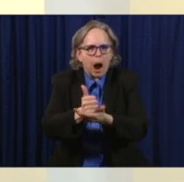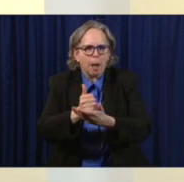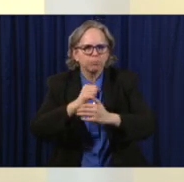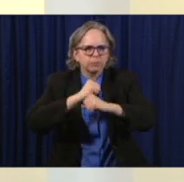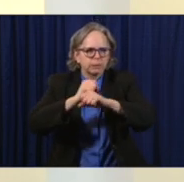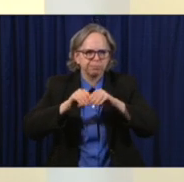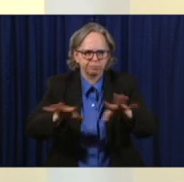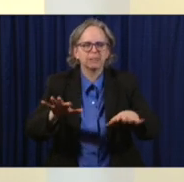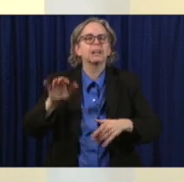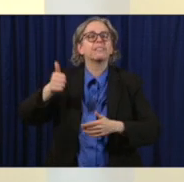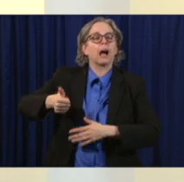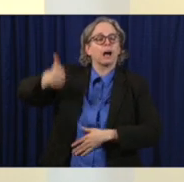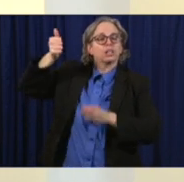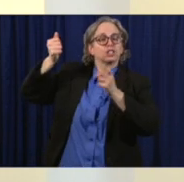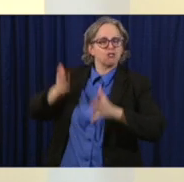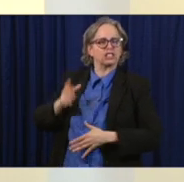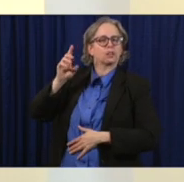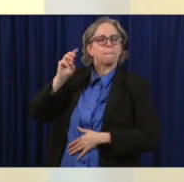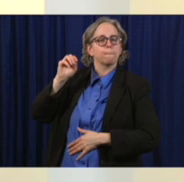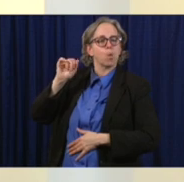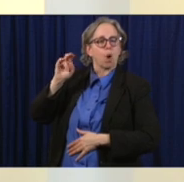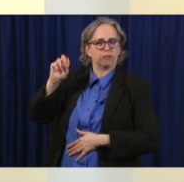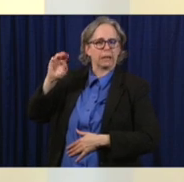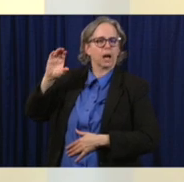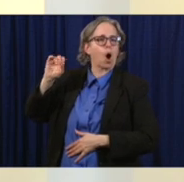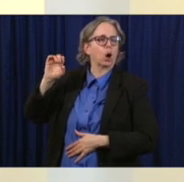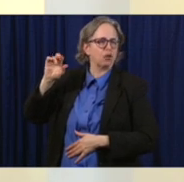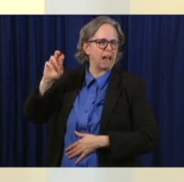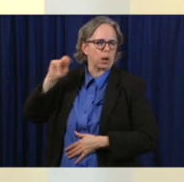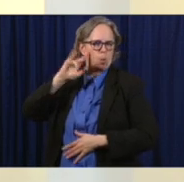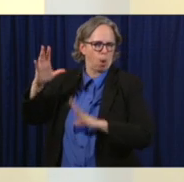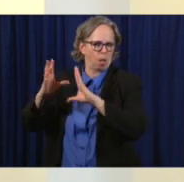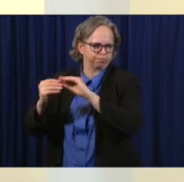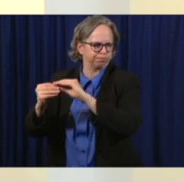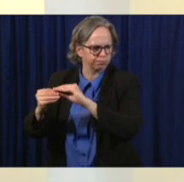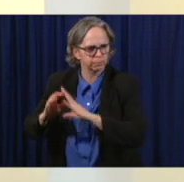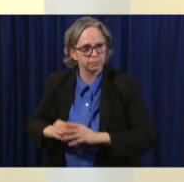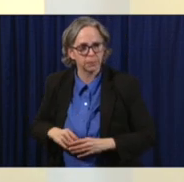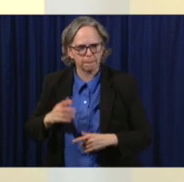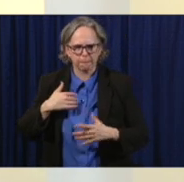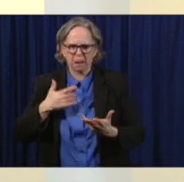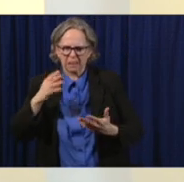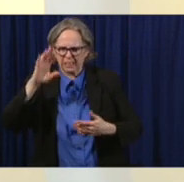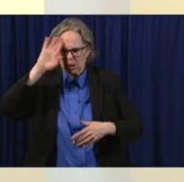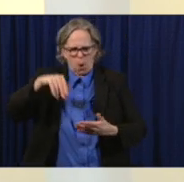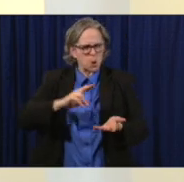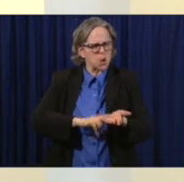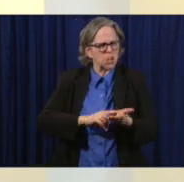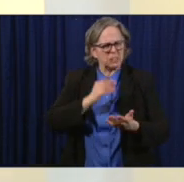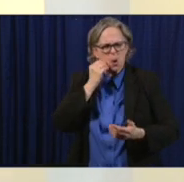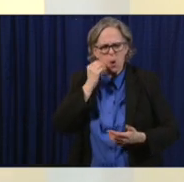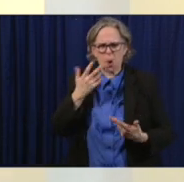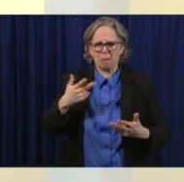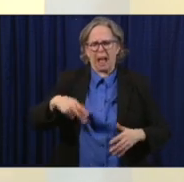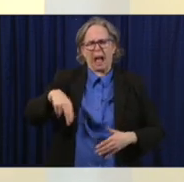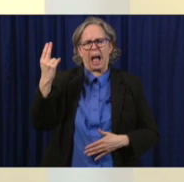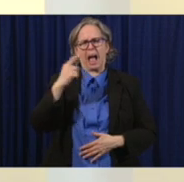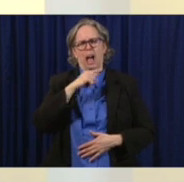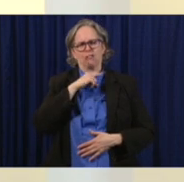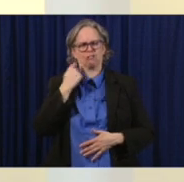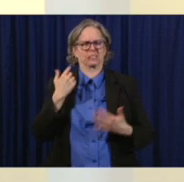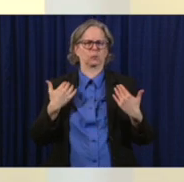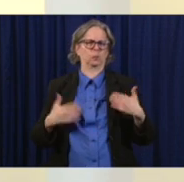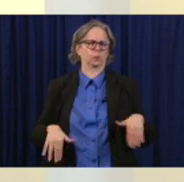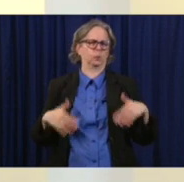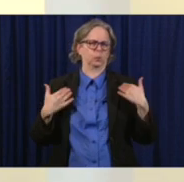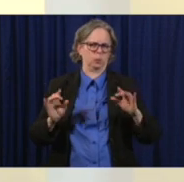about next, but you know, one of the things we realized is this would be a high-risk population for us. And in Ohio, we've been working tirelessly on